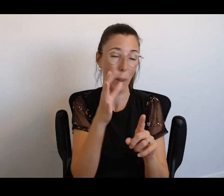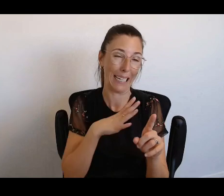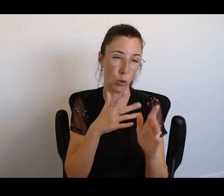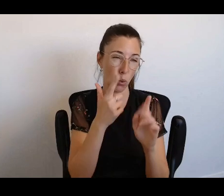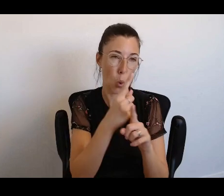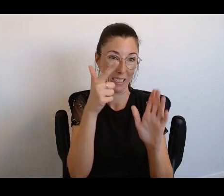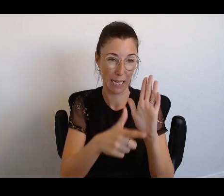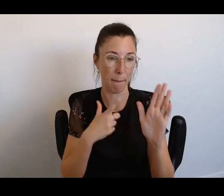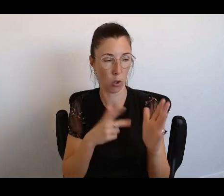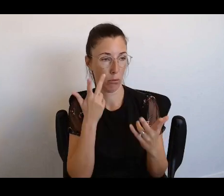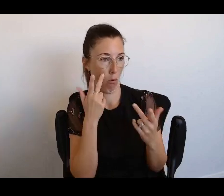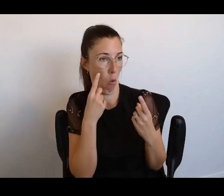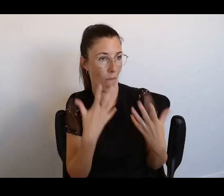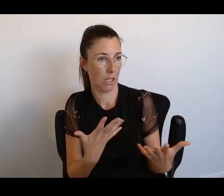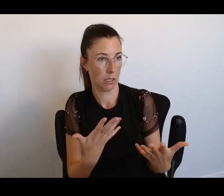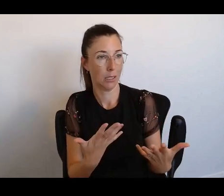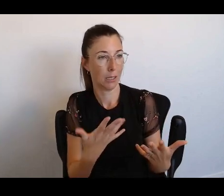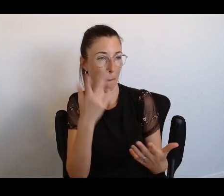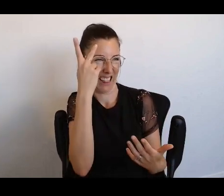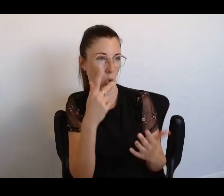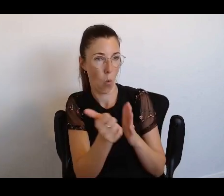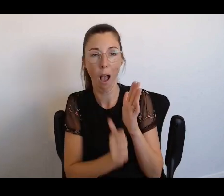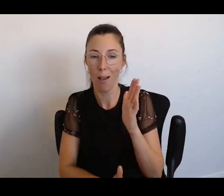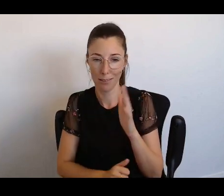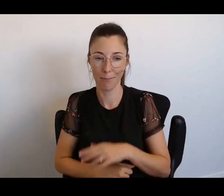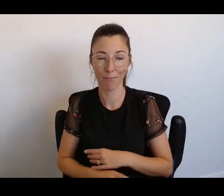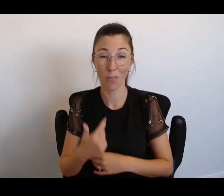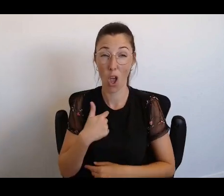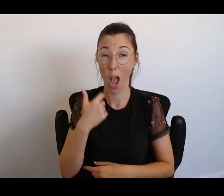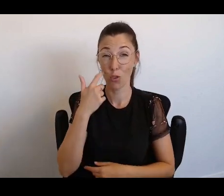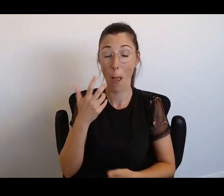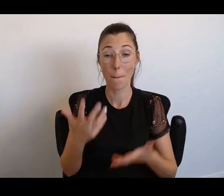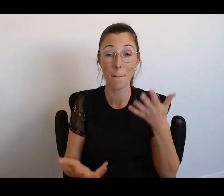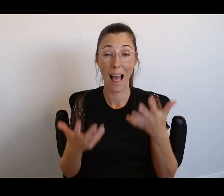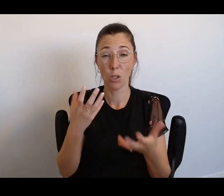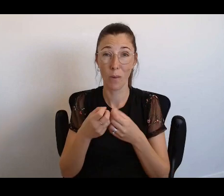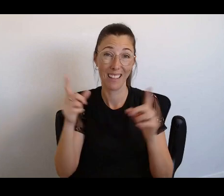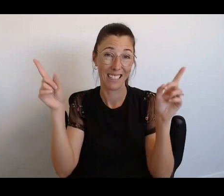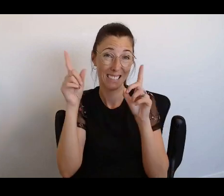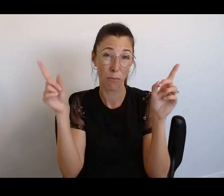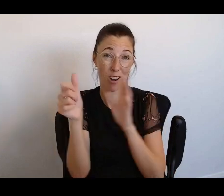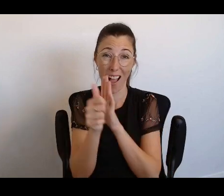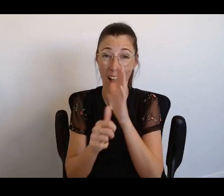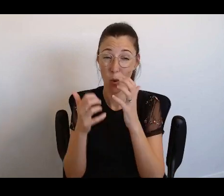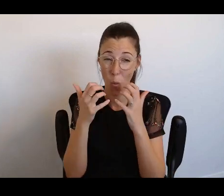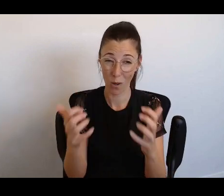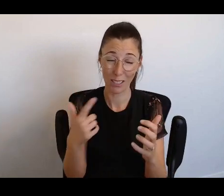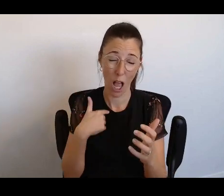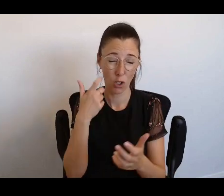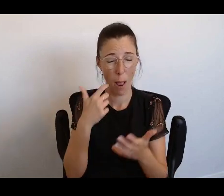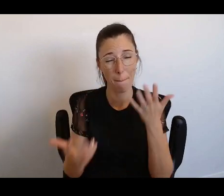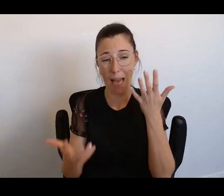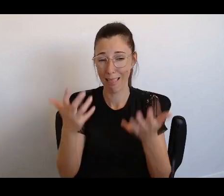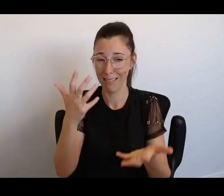balance this with contemporary art audiences with an aesthetic which continues to mix and